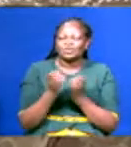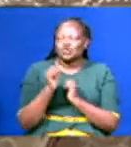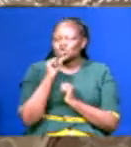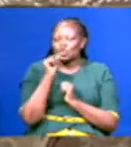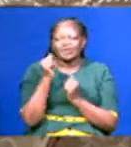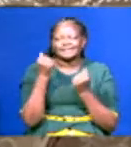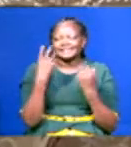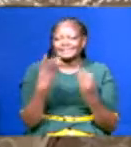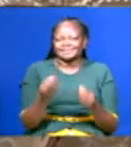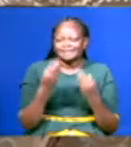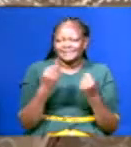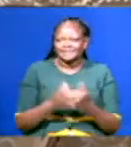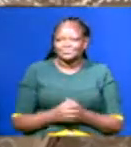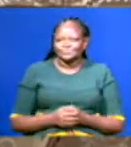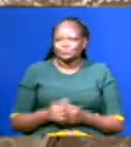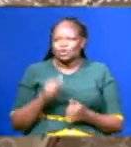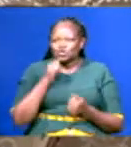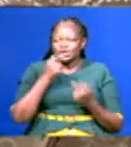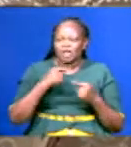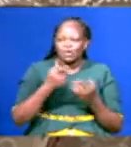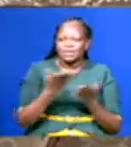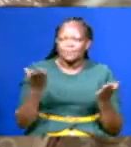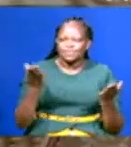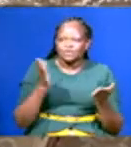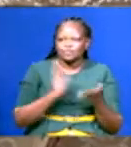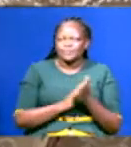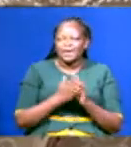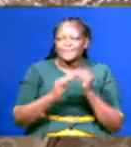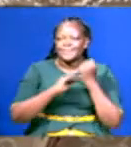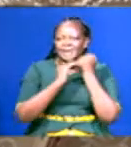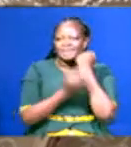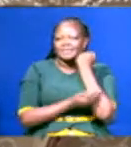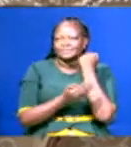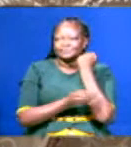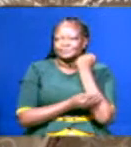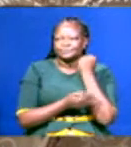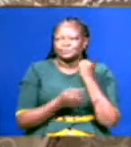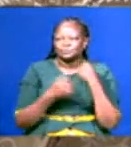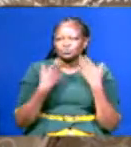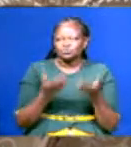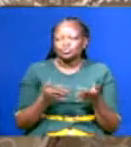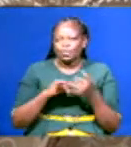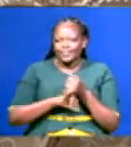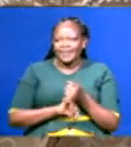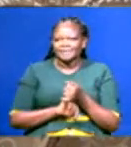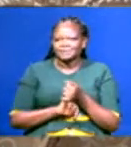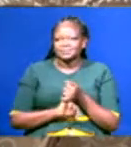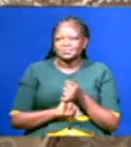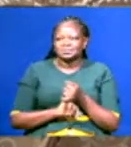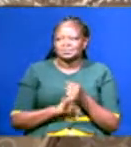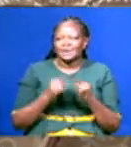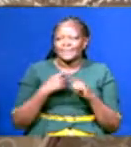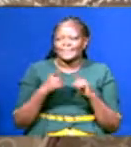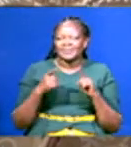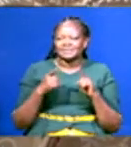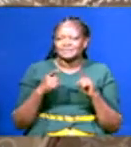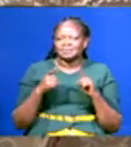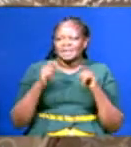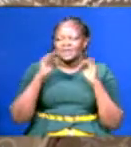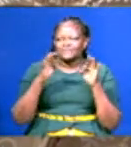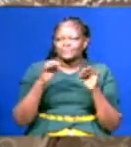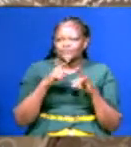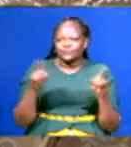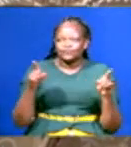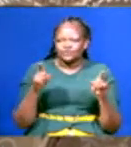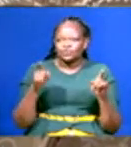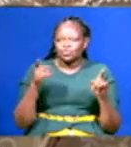conducive. Did not allow them to become pregnant or even to get married. But in the event that one wanted